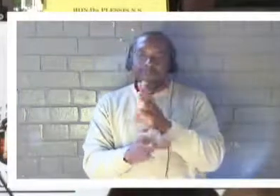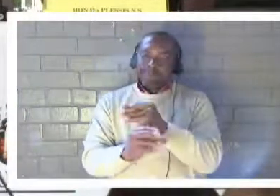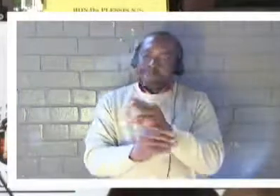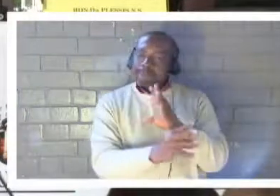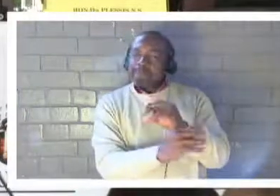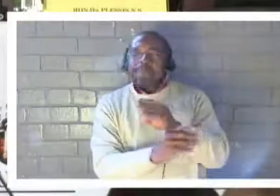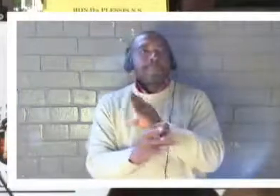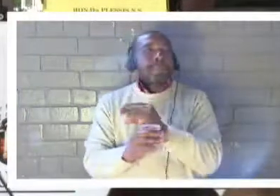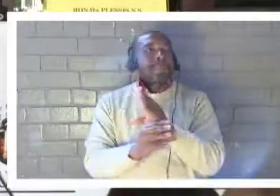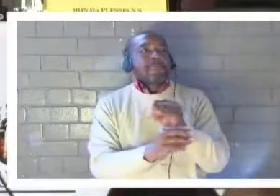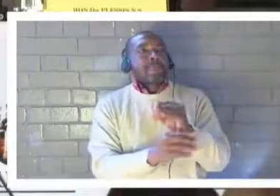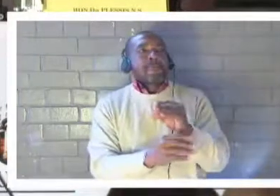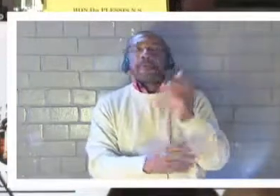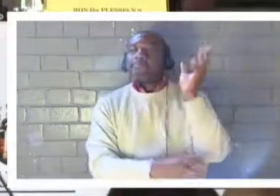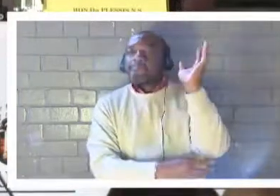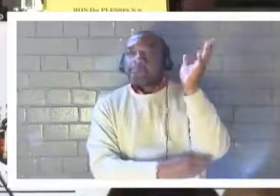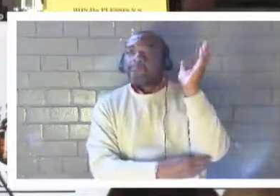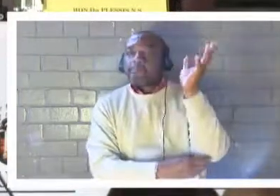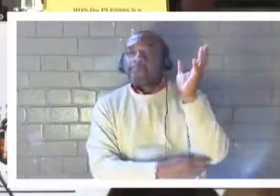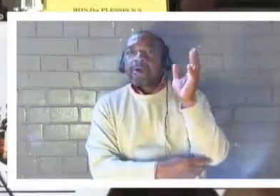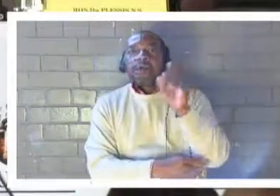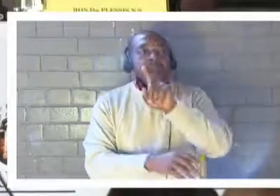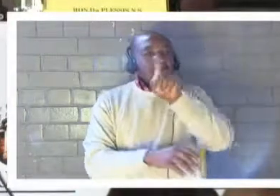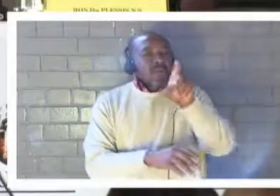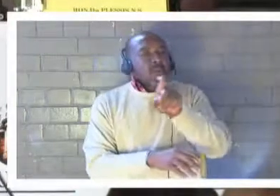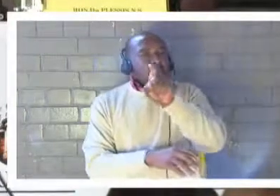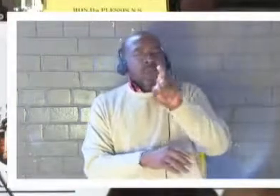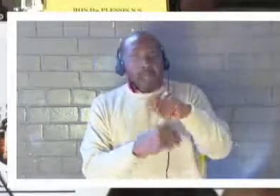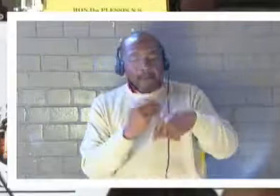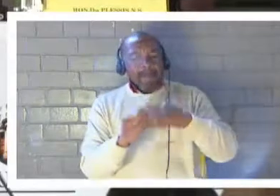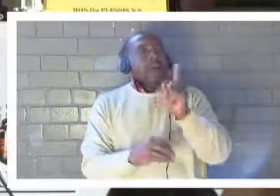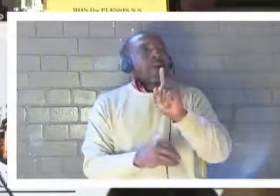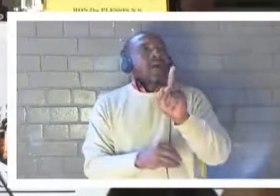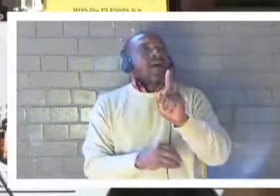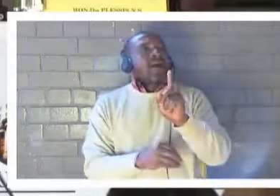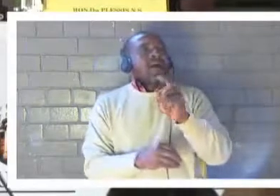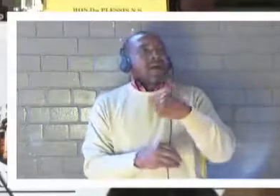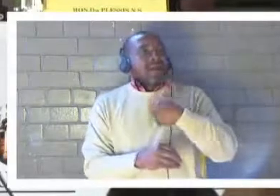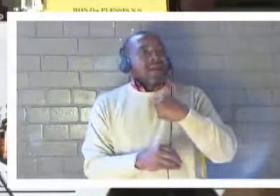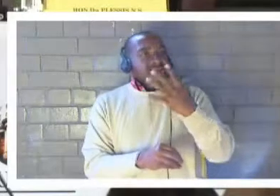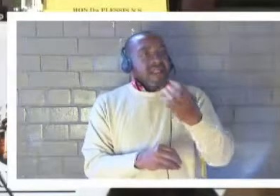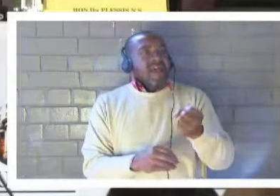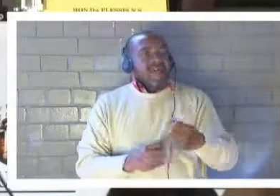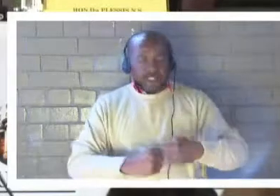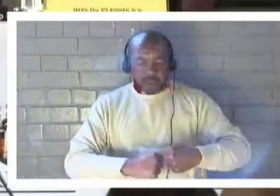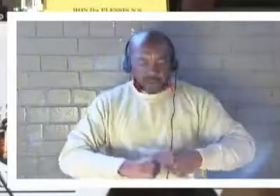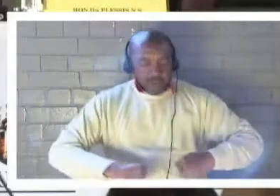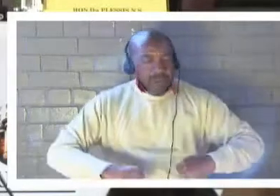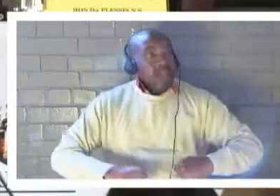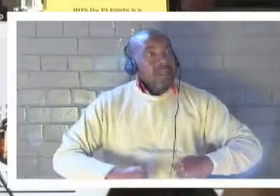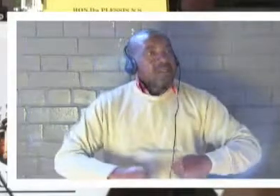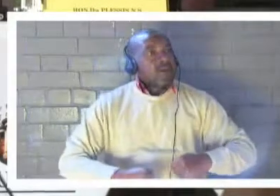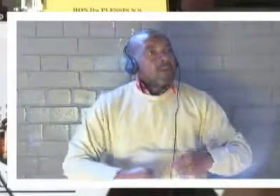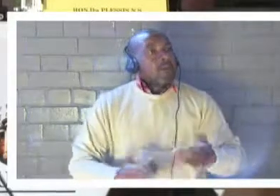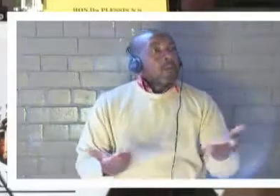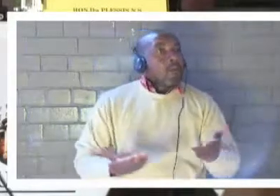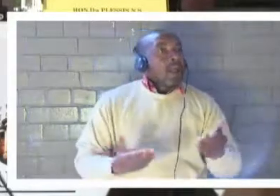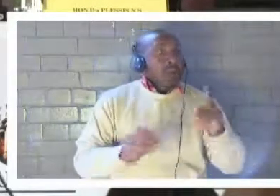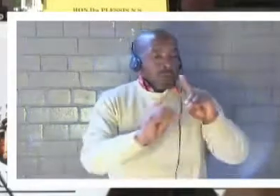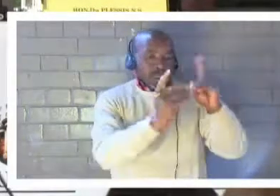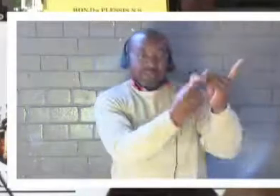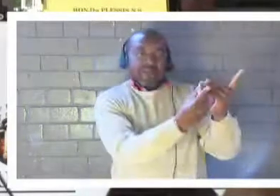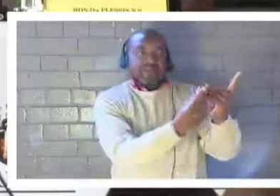questions remain that do we have capacity in our health facilities to take over the function of the